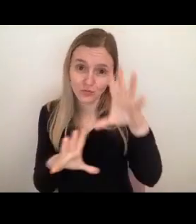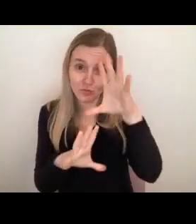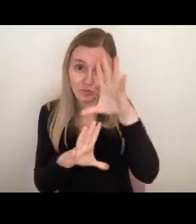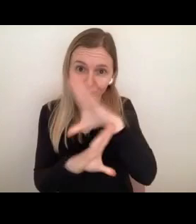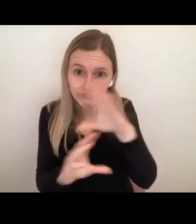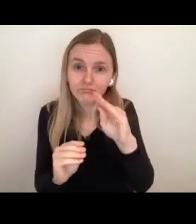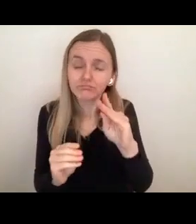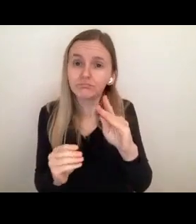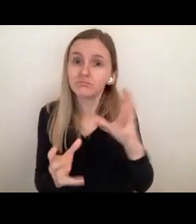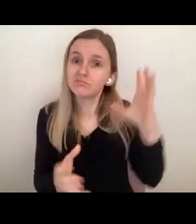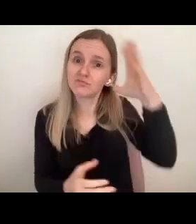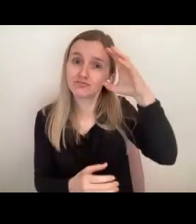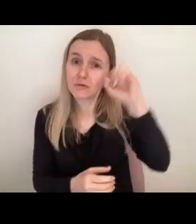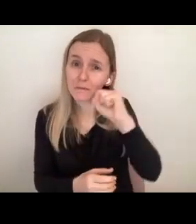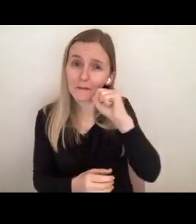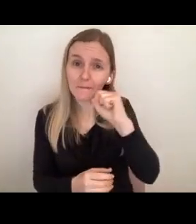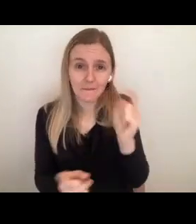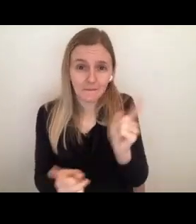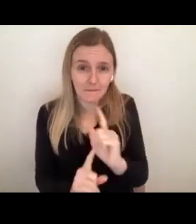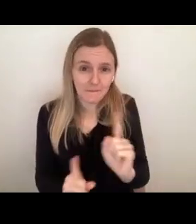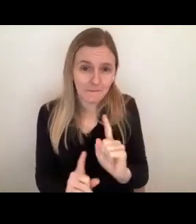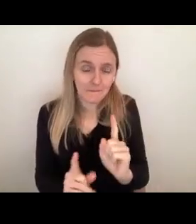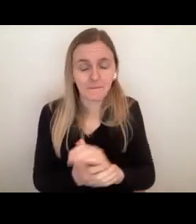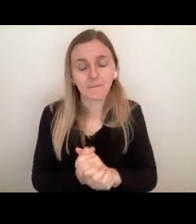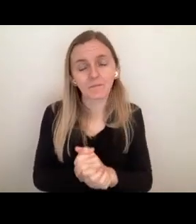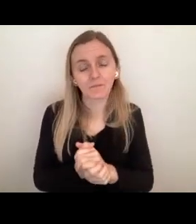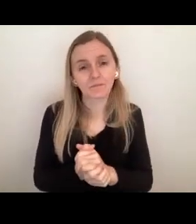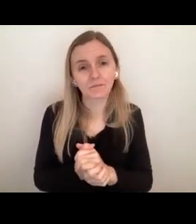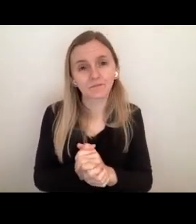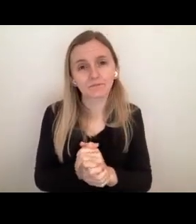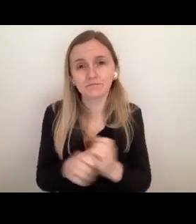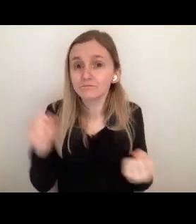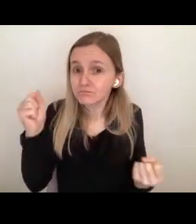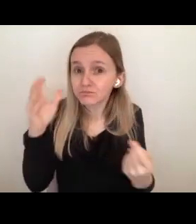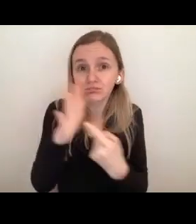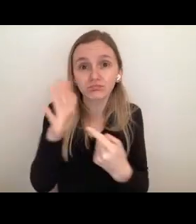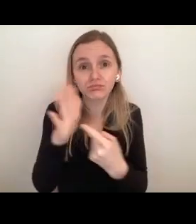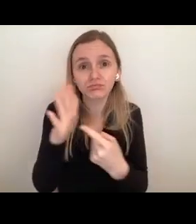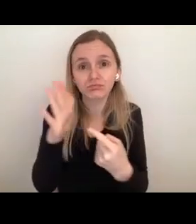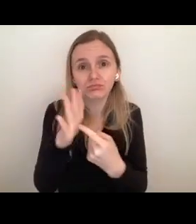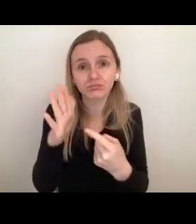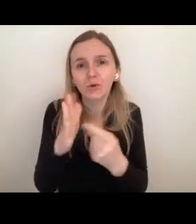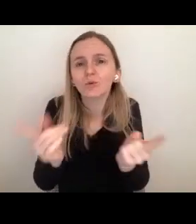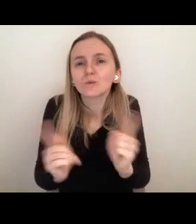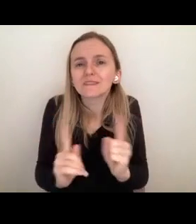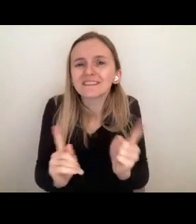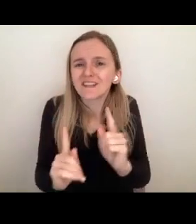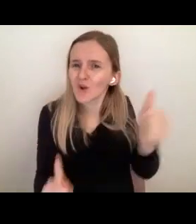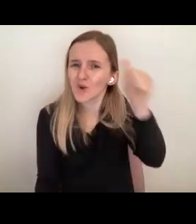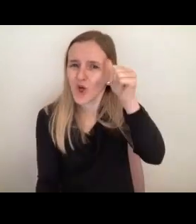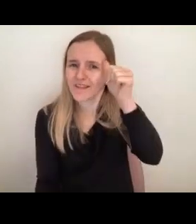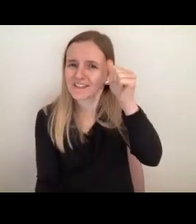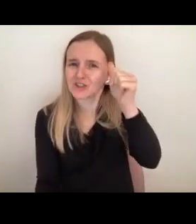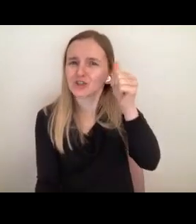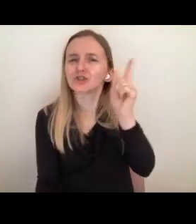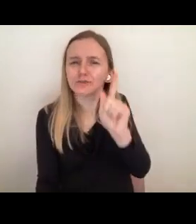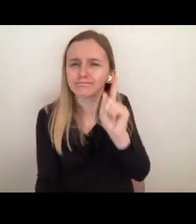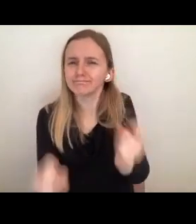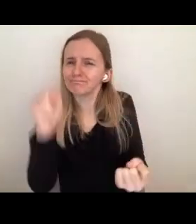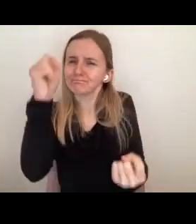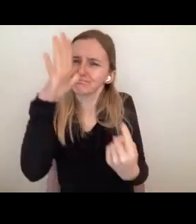today is that what's most important is that the knowledge is key, the understanding of that